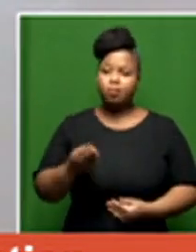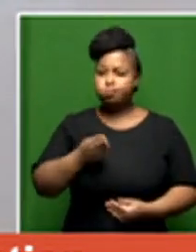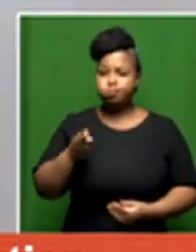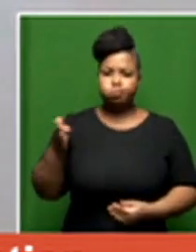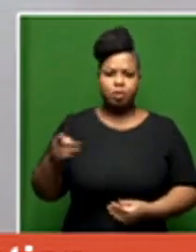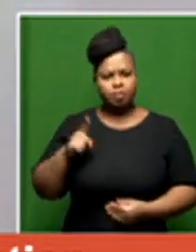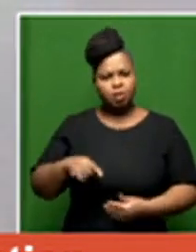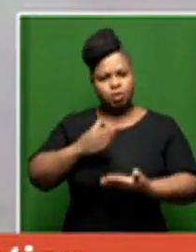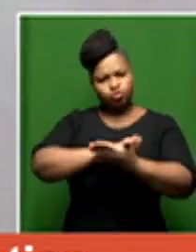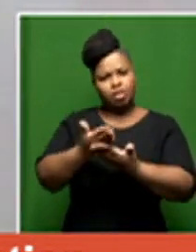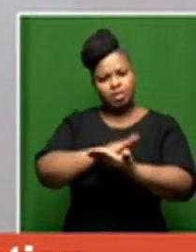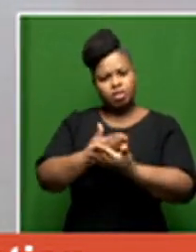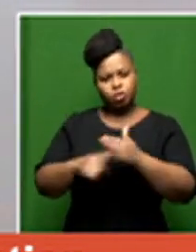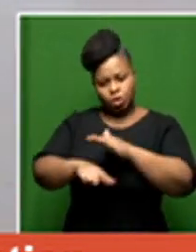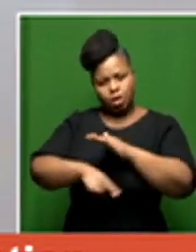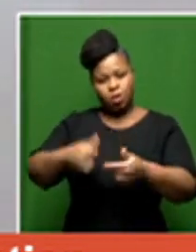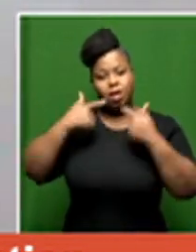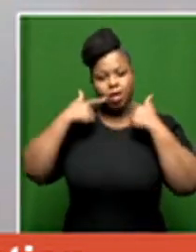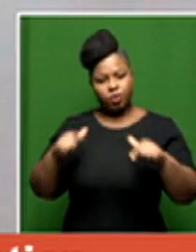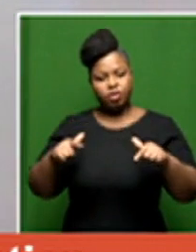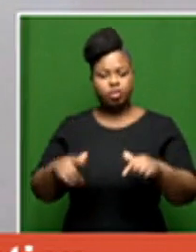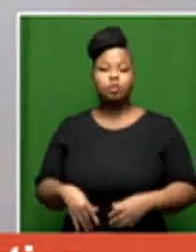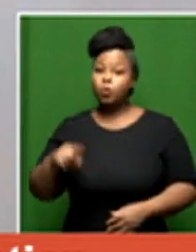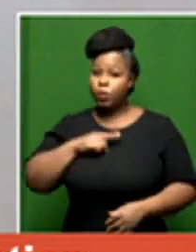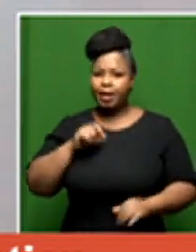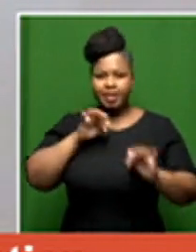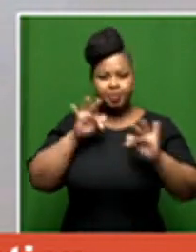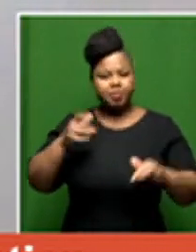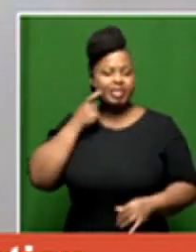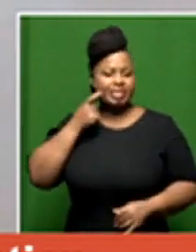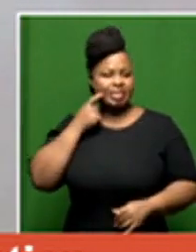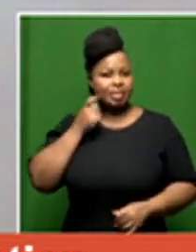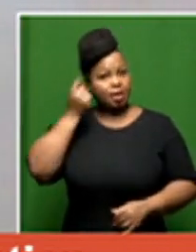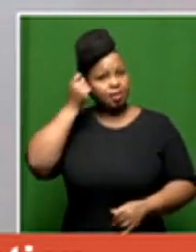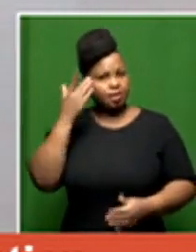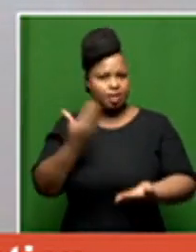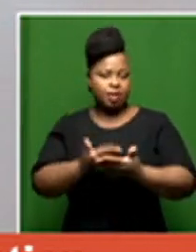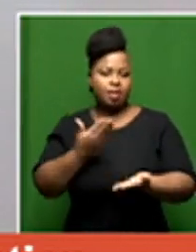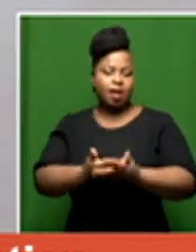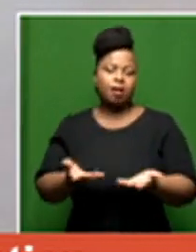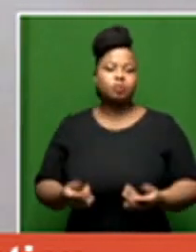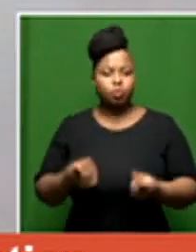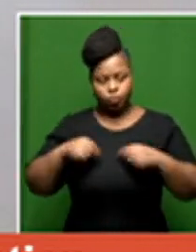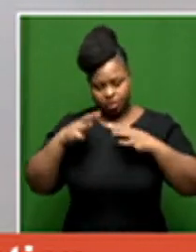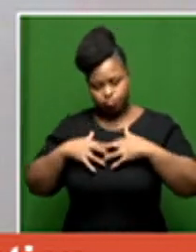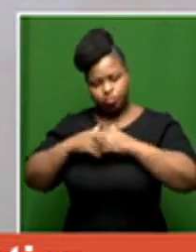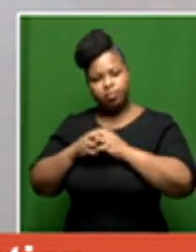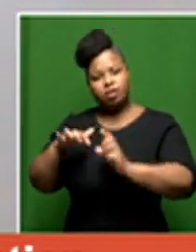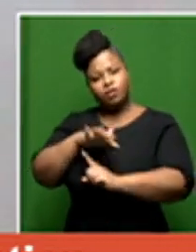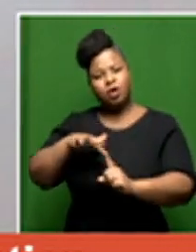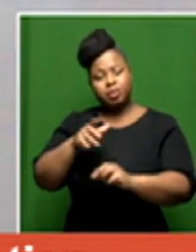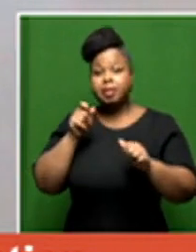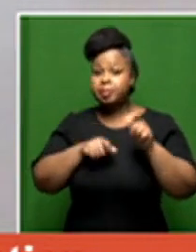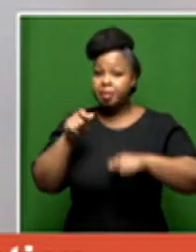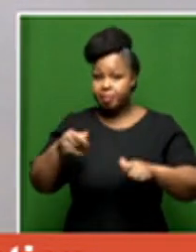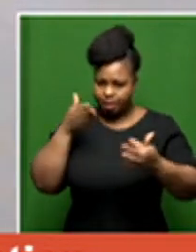be translated into the local languages so that people are able to easily understand. And we have created an environment where people